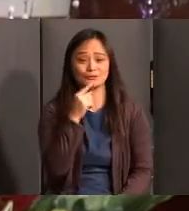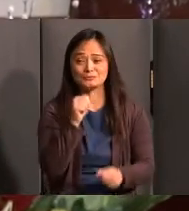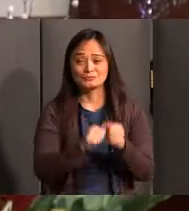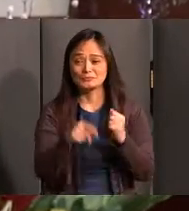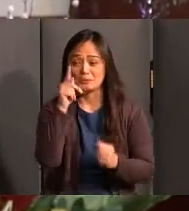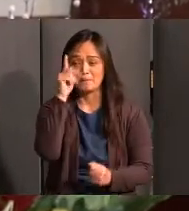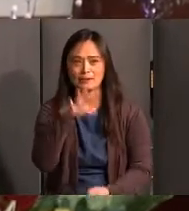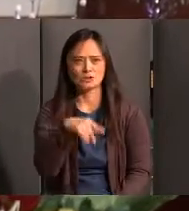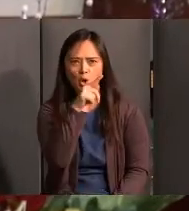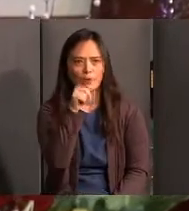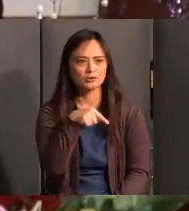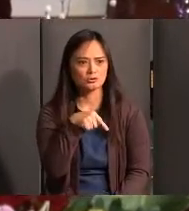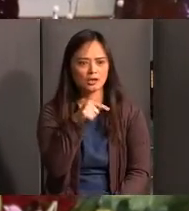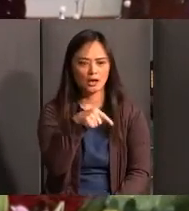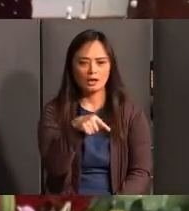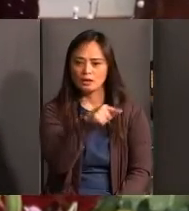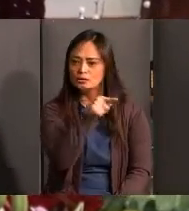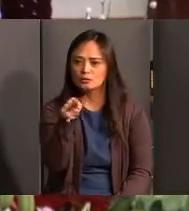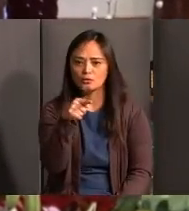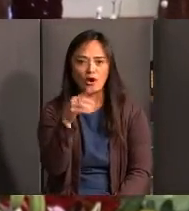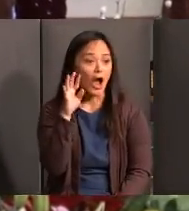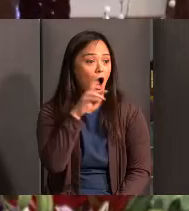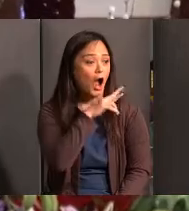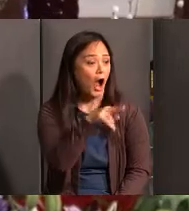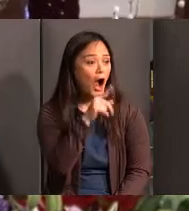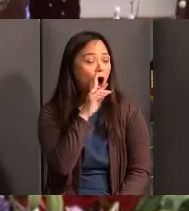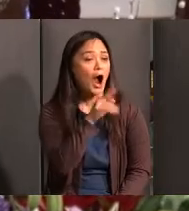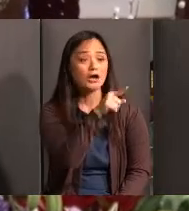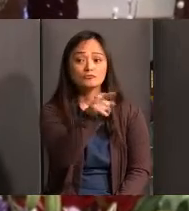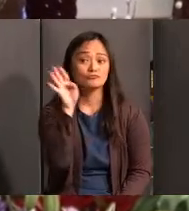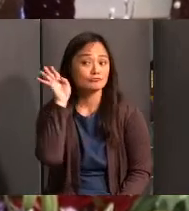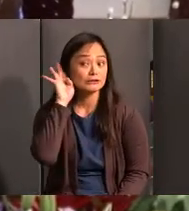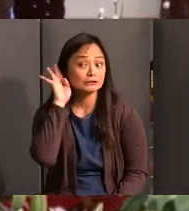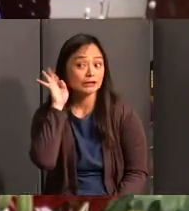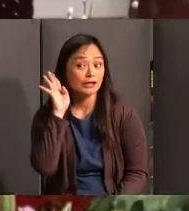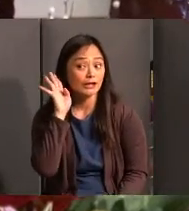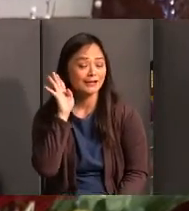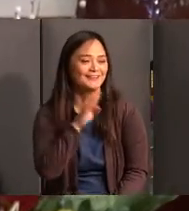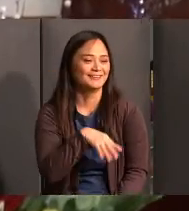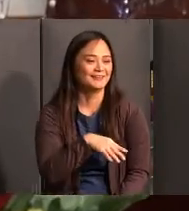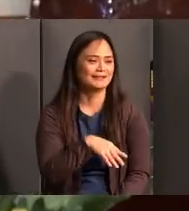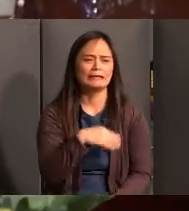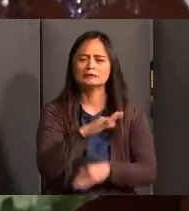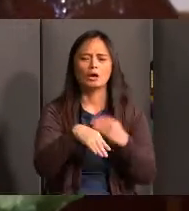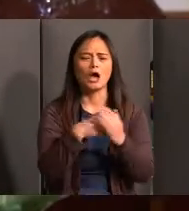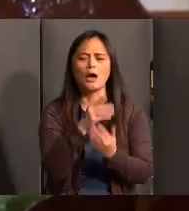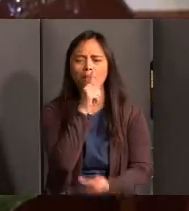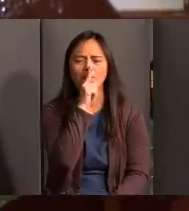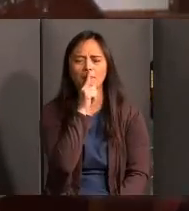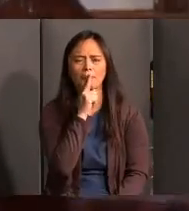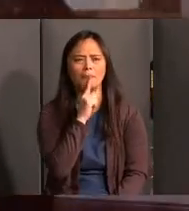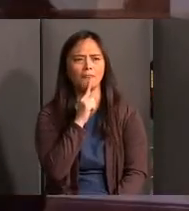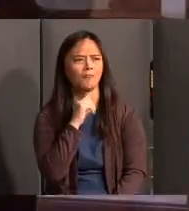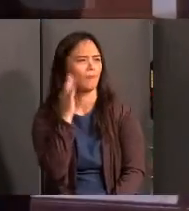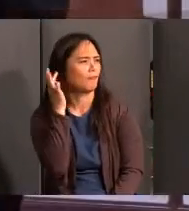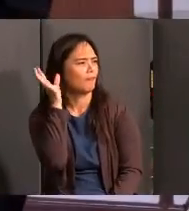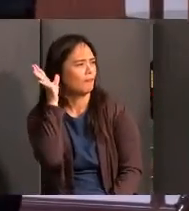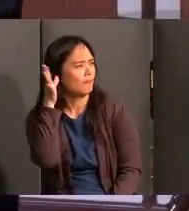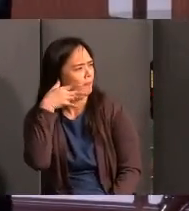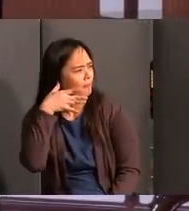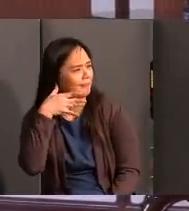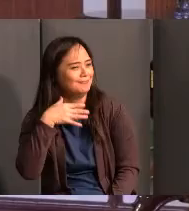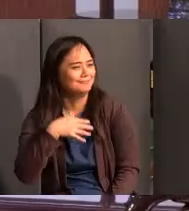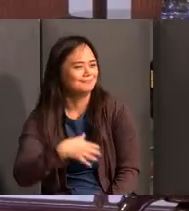need to remind you this. I need to use the term para gisingin ko kayo. I'm talking to you as a body.